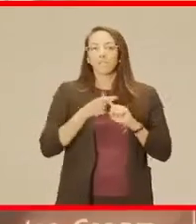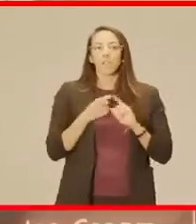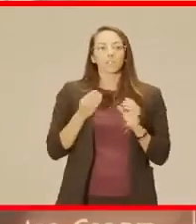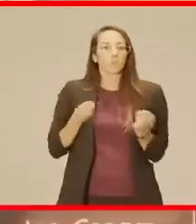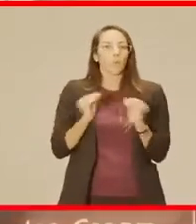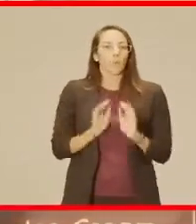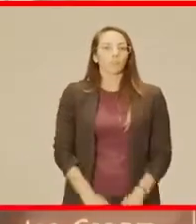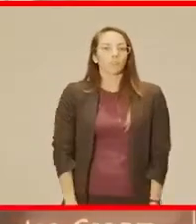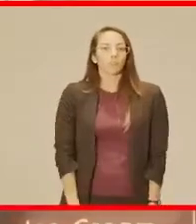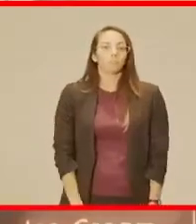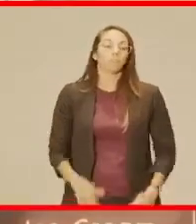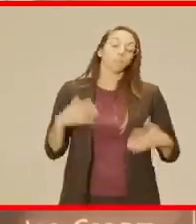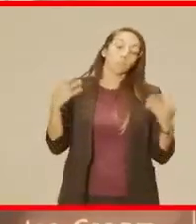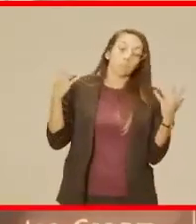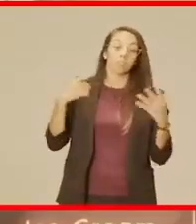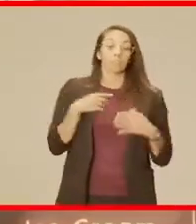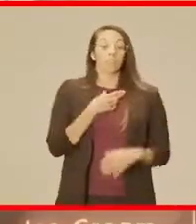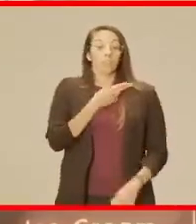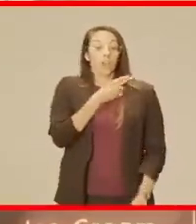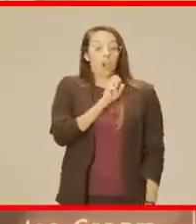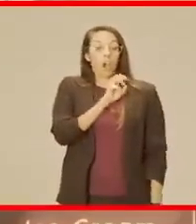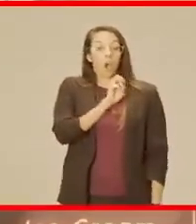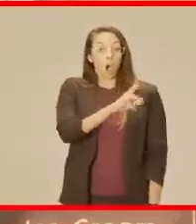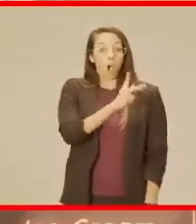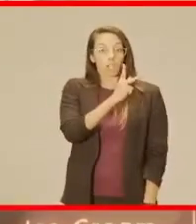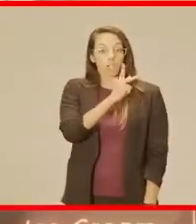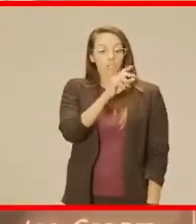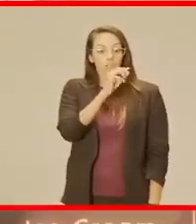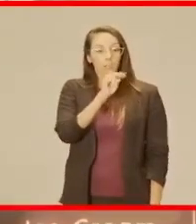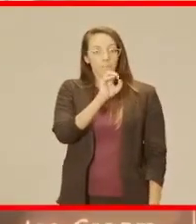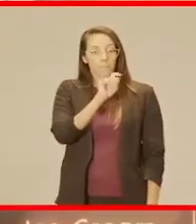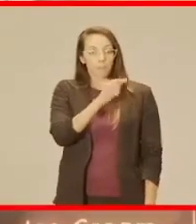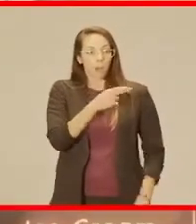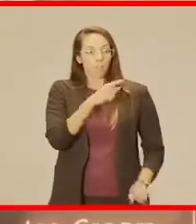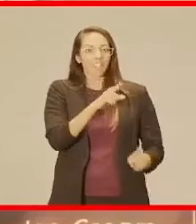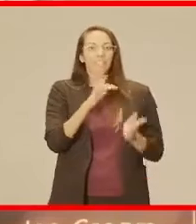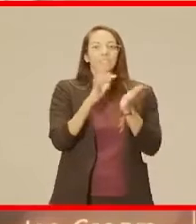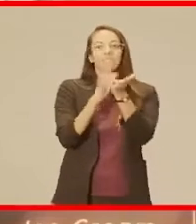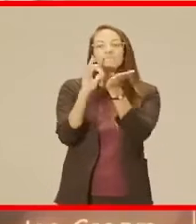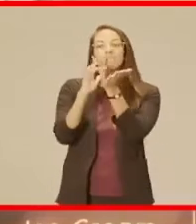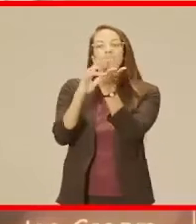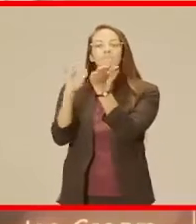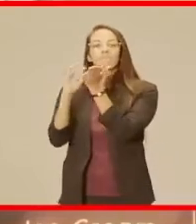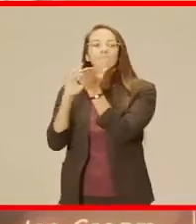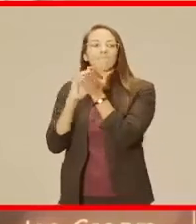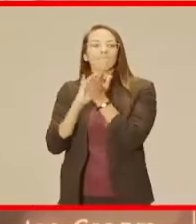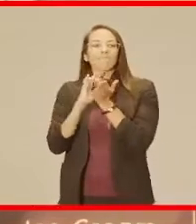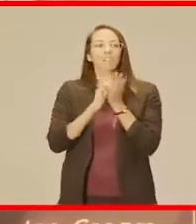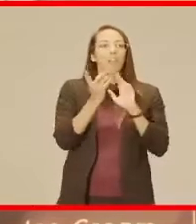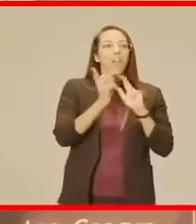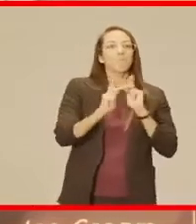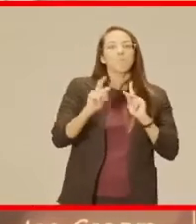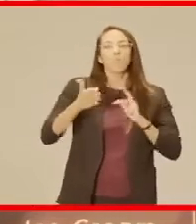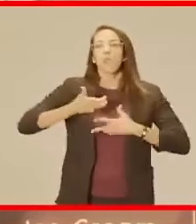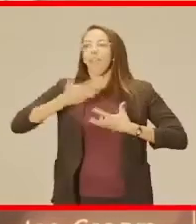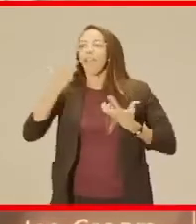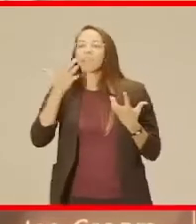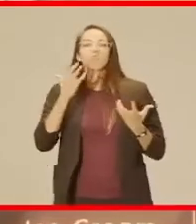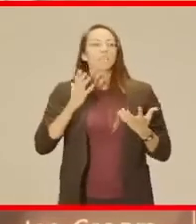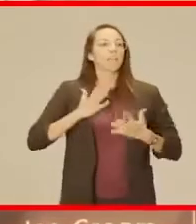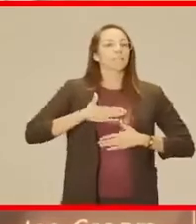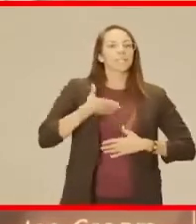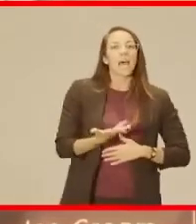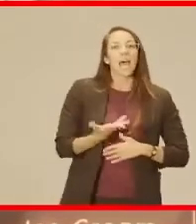Hawkmoth, what he does is he takes advantage of vulnerable people who are angry and upset